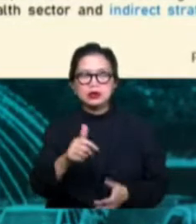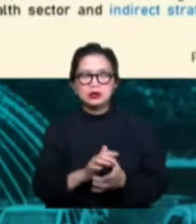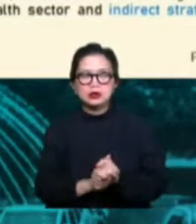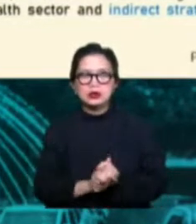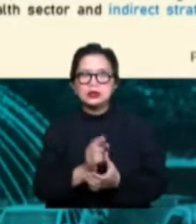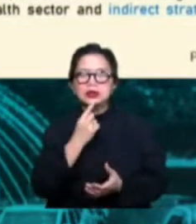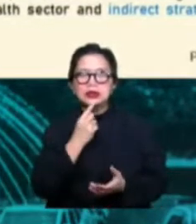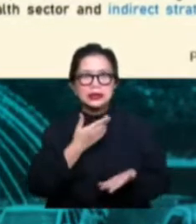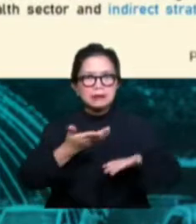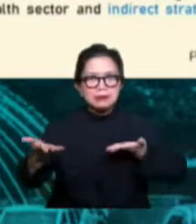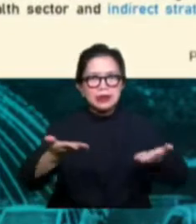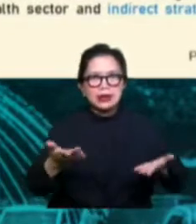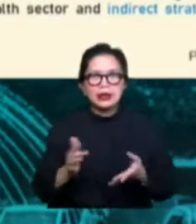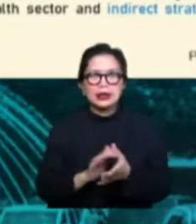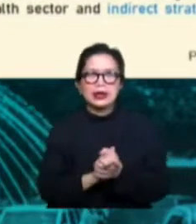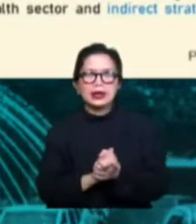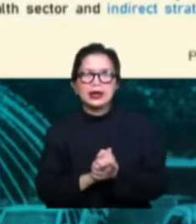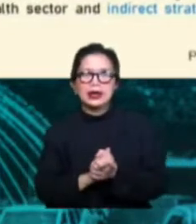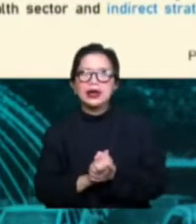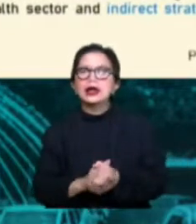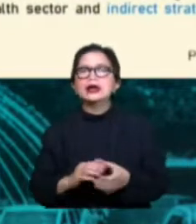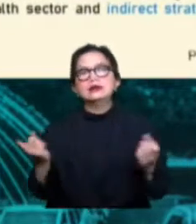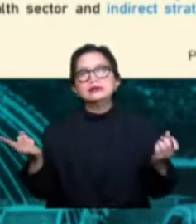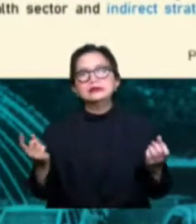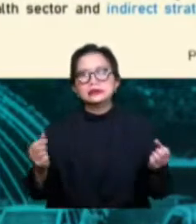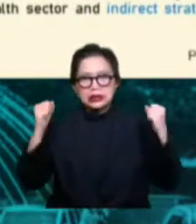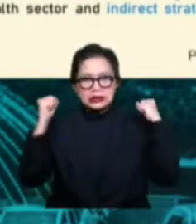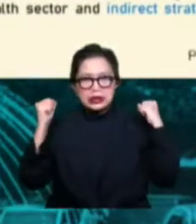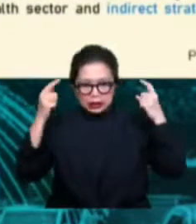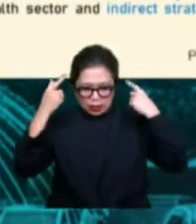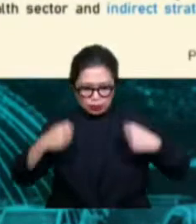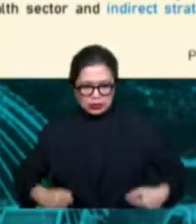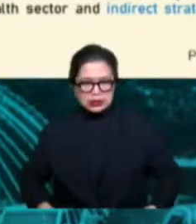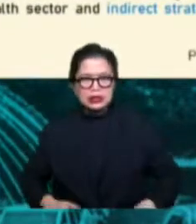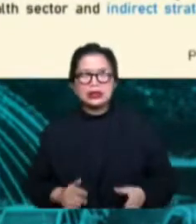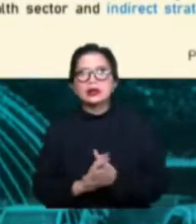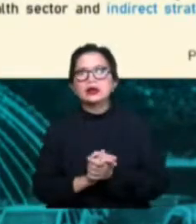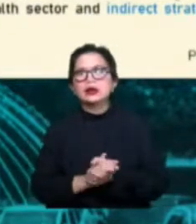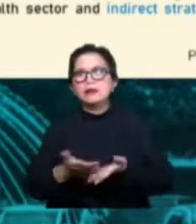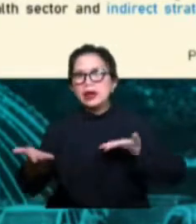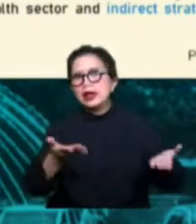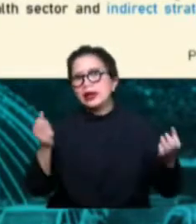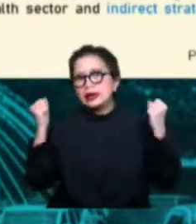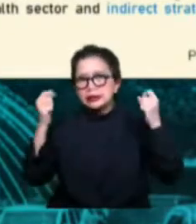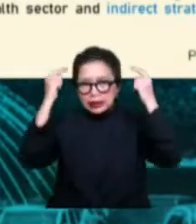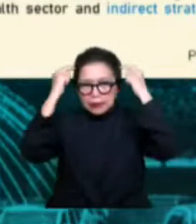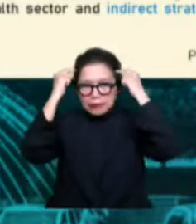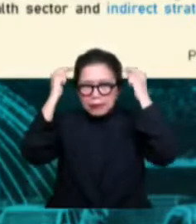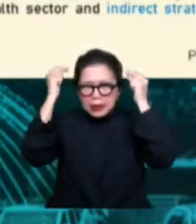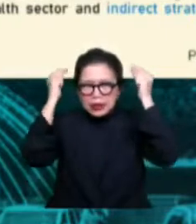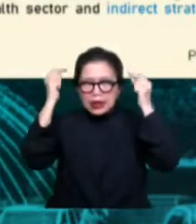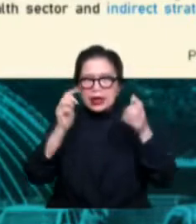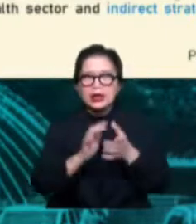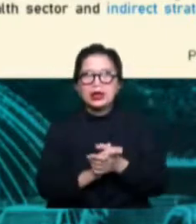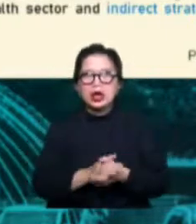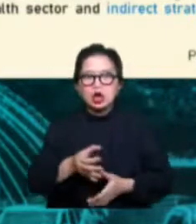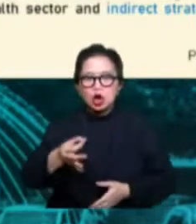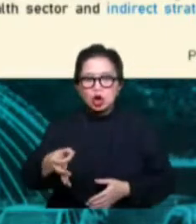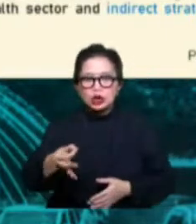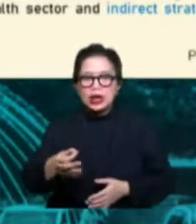health facility, and promoting child-friendly city, waste reduction, financing,